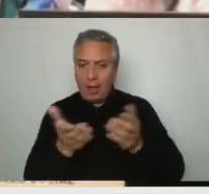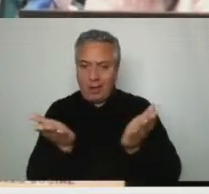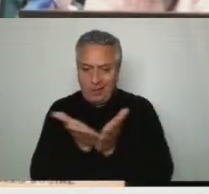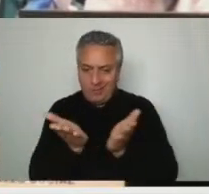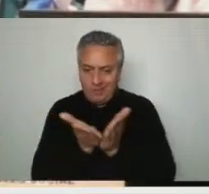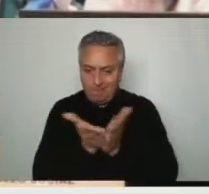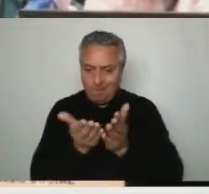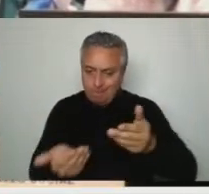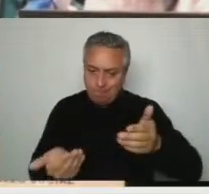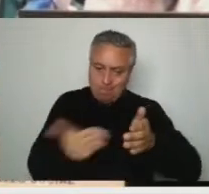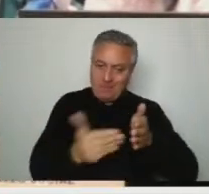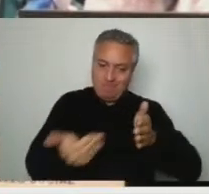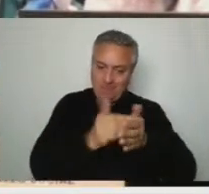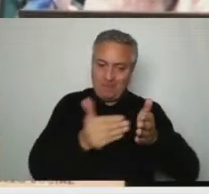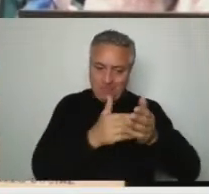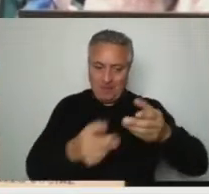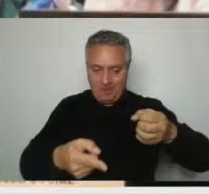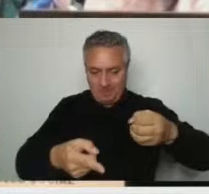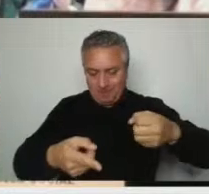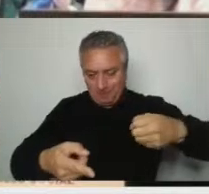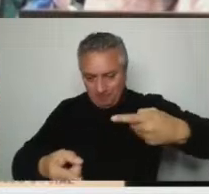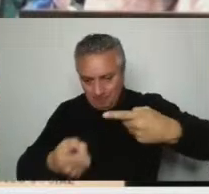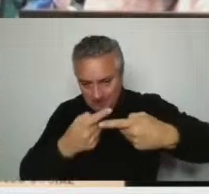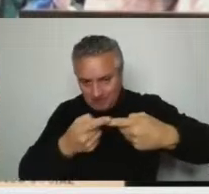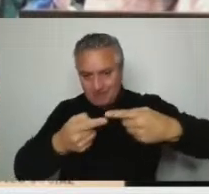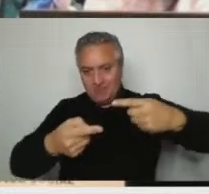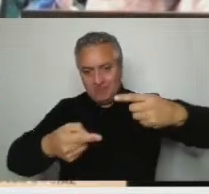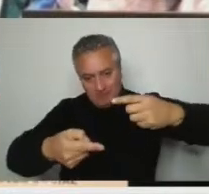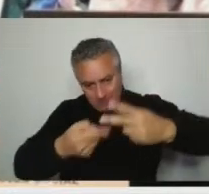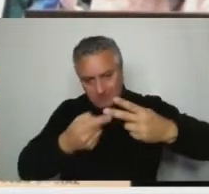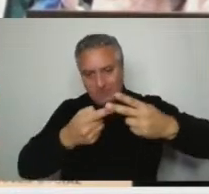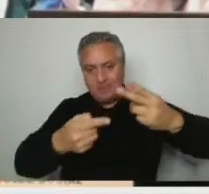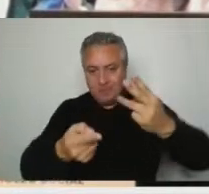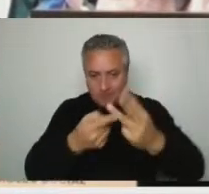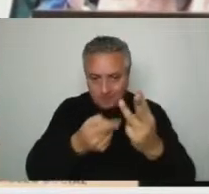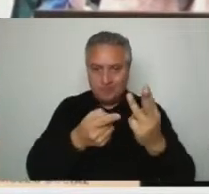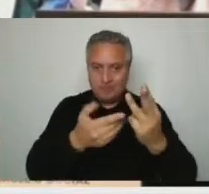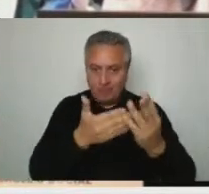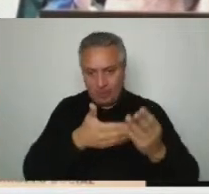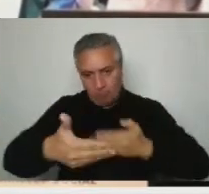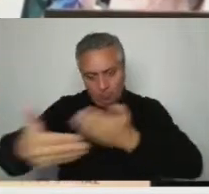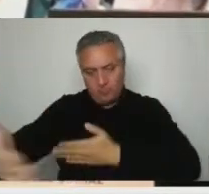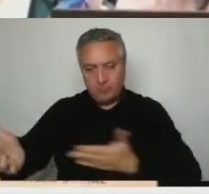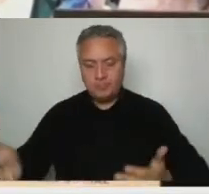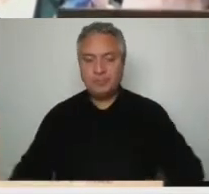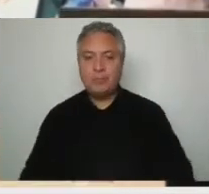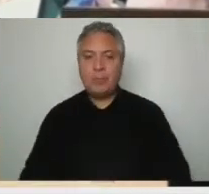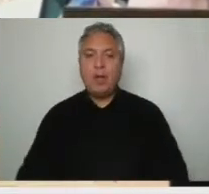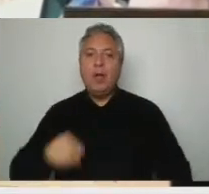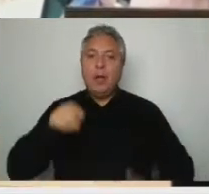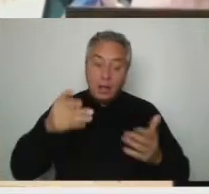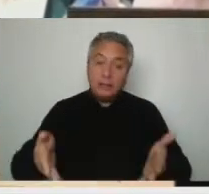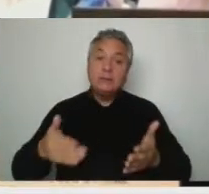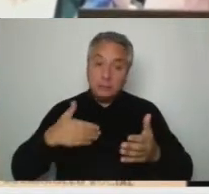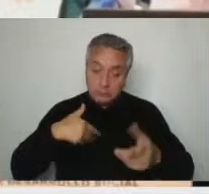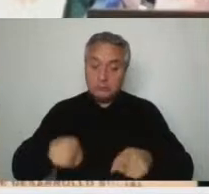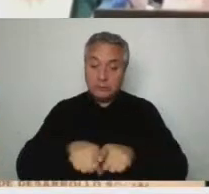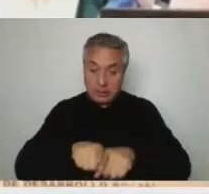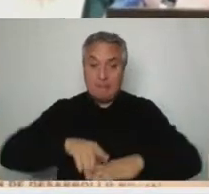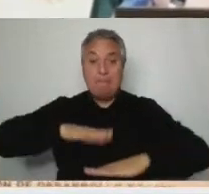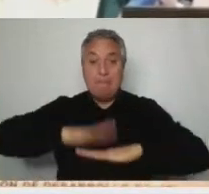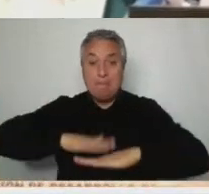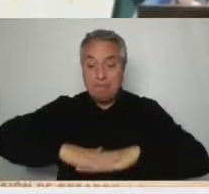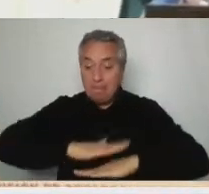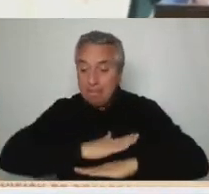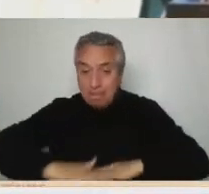floor completing secondary education. But we know that that is insufficient, because you may have